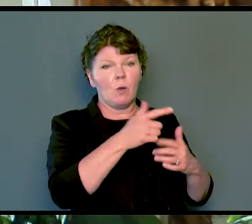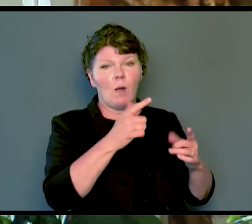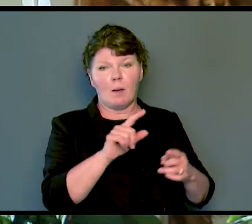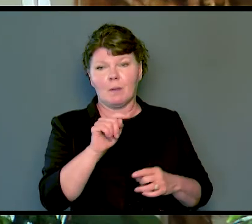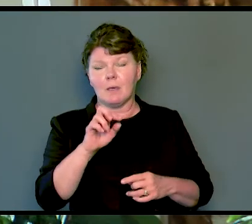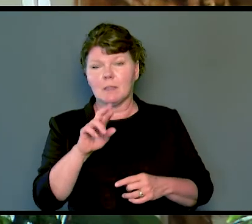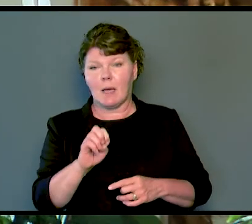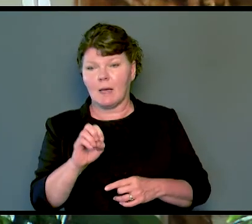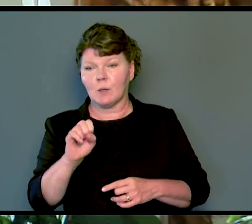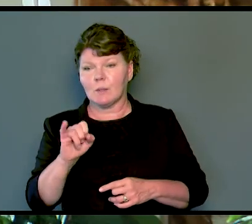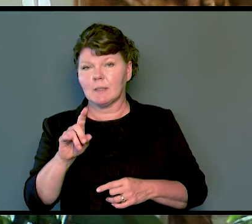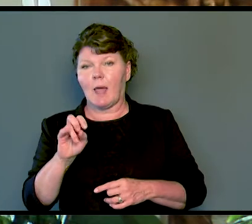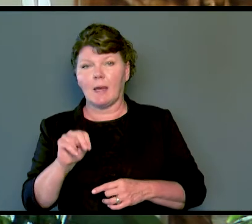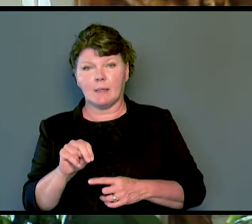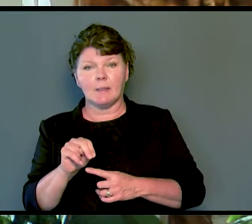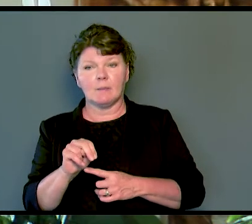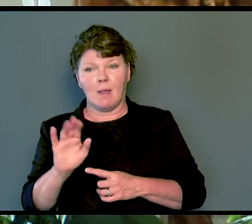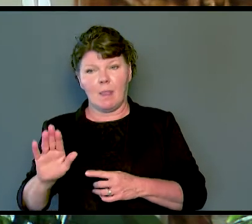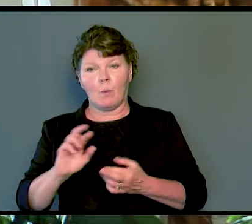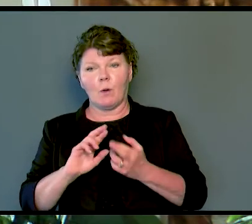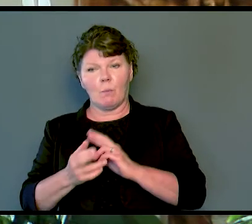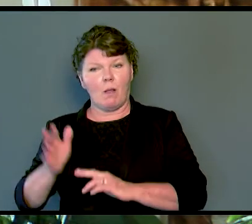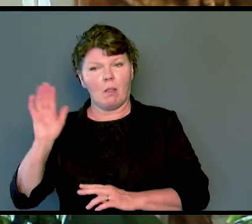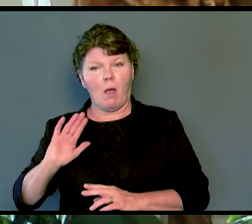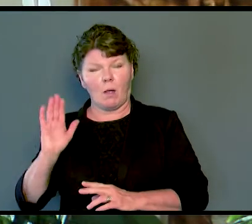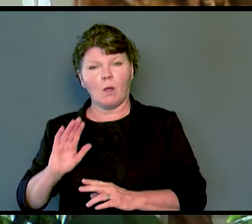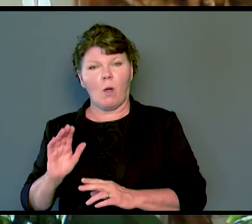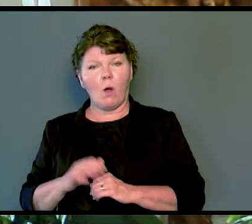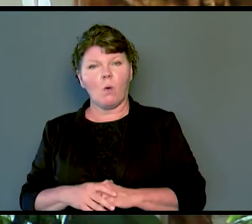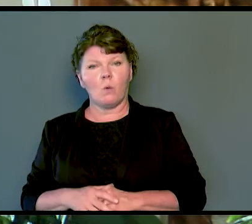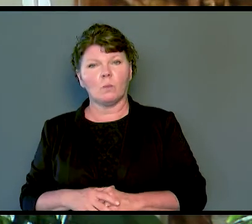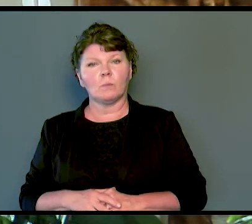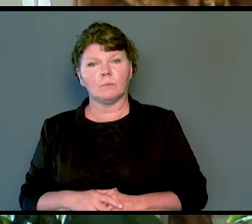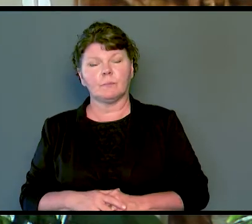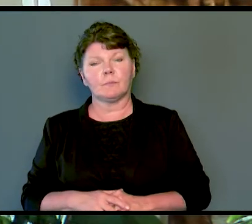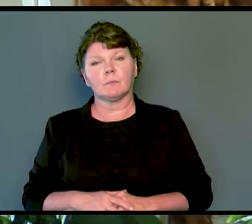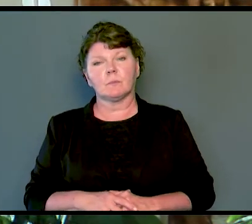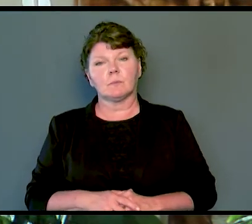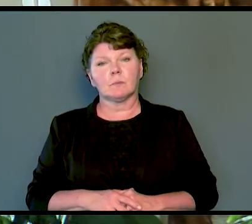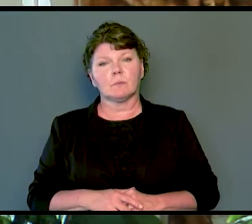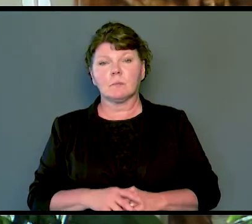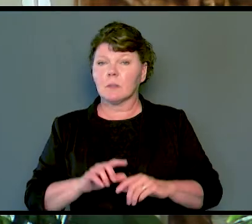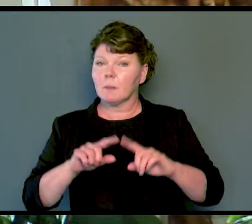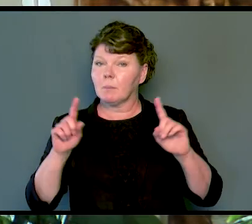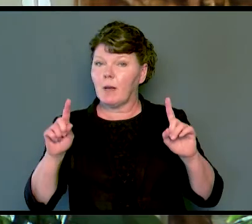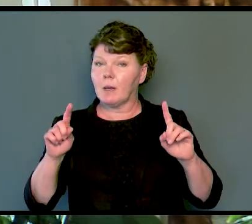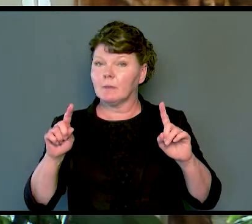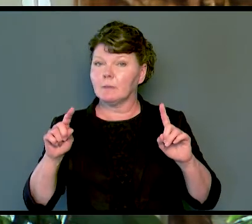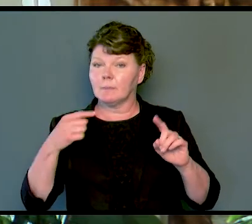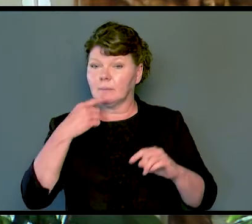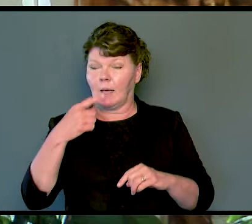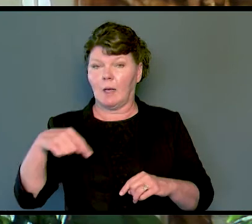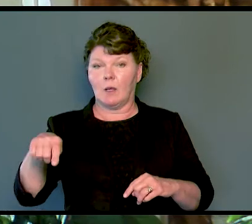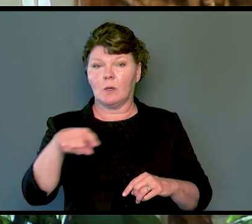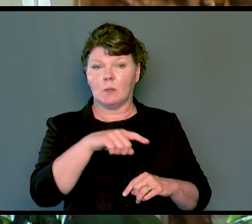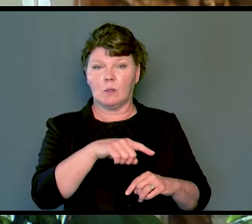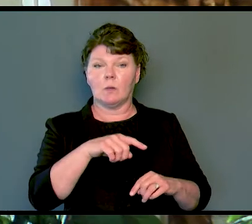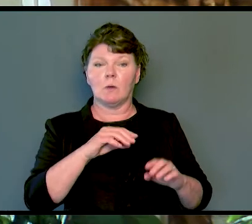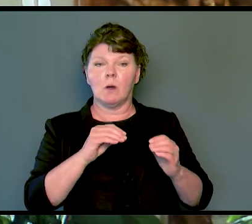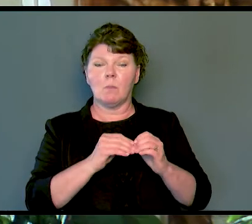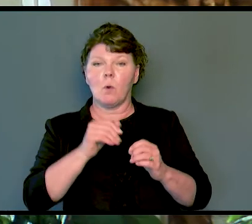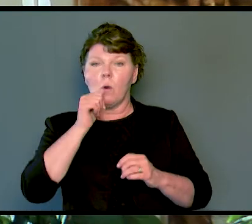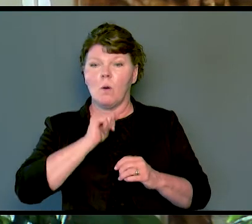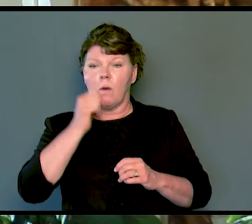had occurred in Tyre and Sidon, they would have repented long ago in sackcloth and ashes. Nevertheless, I say to you, it will be